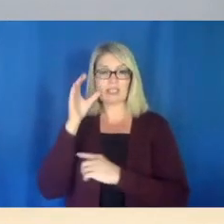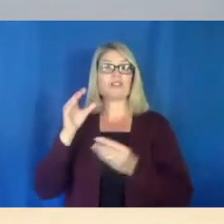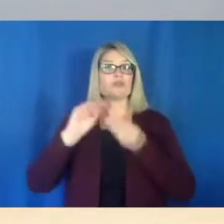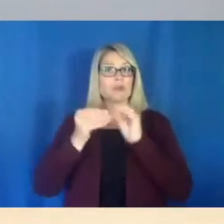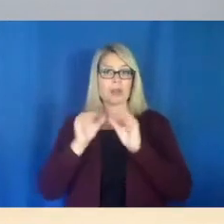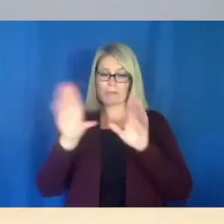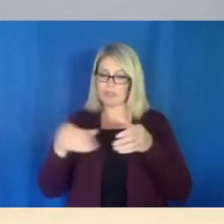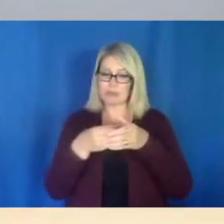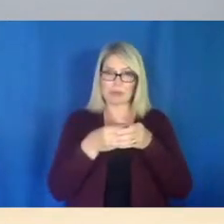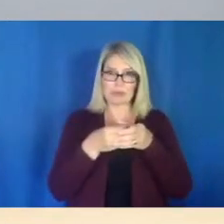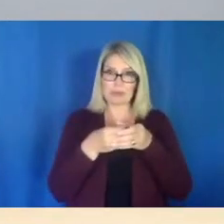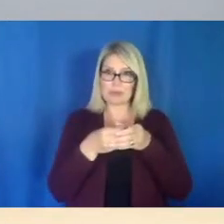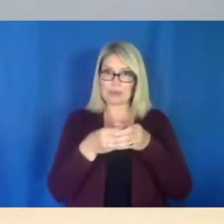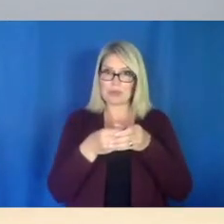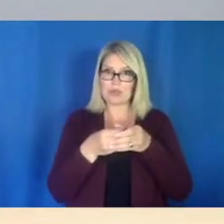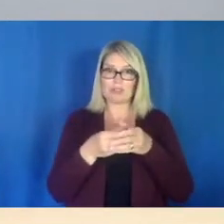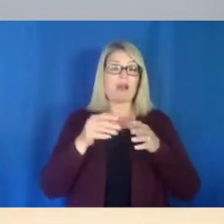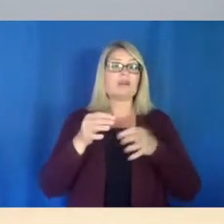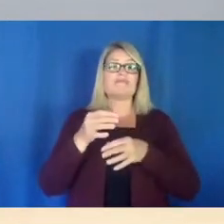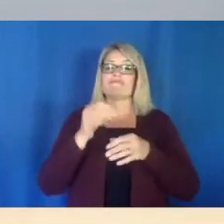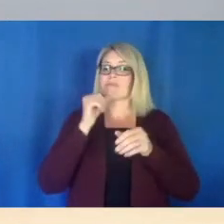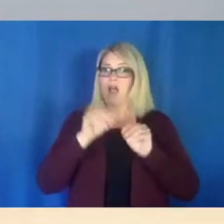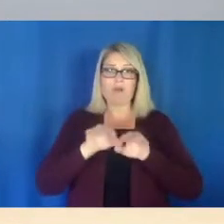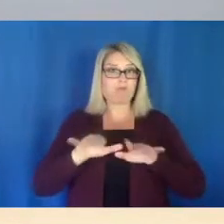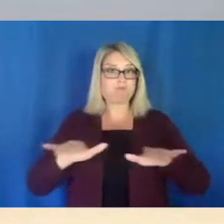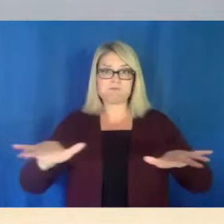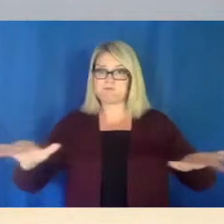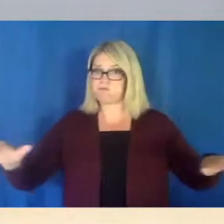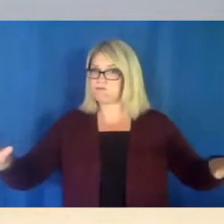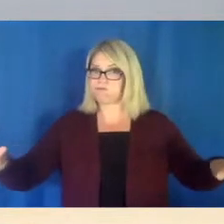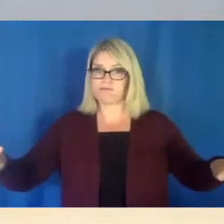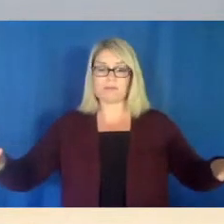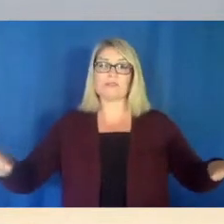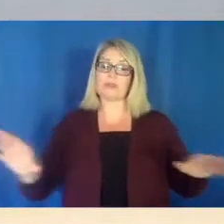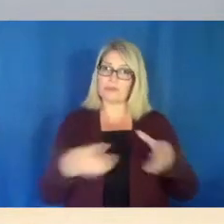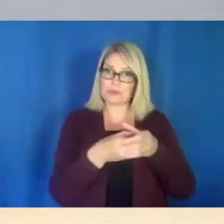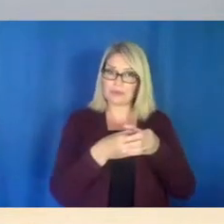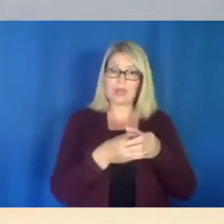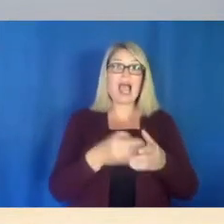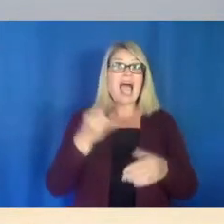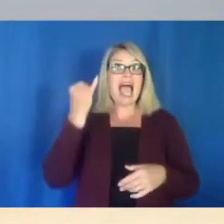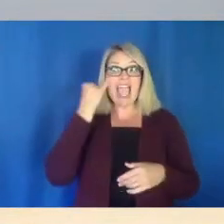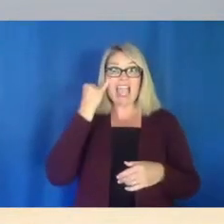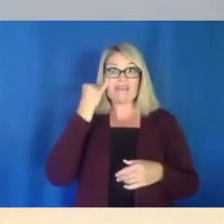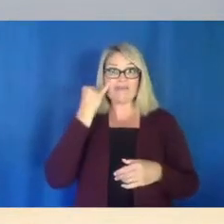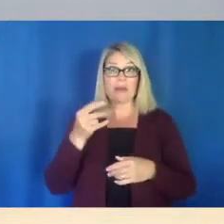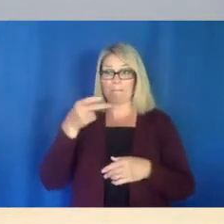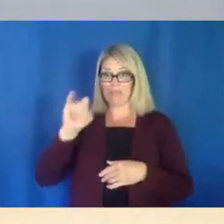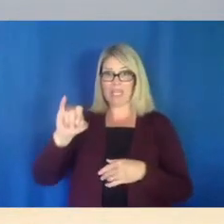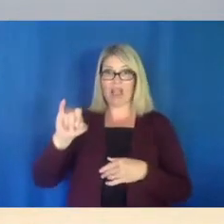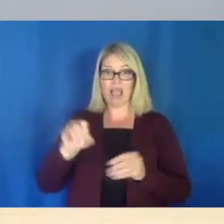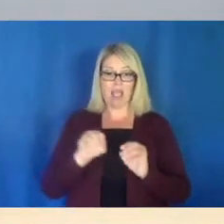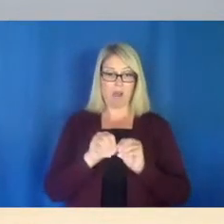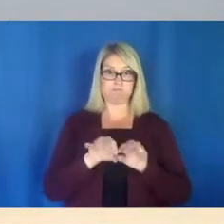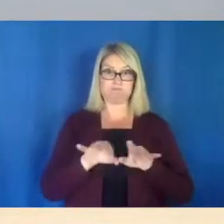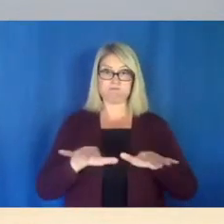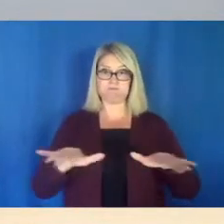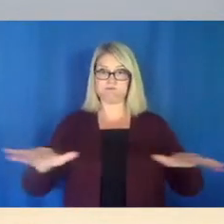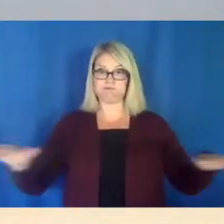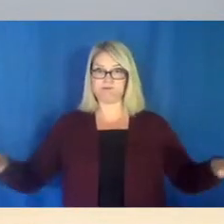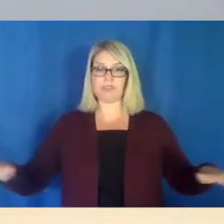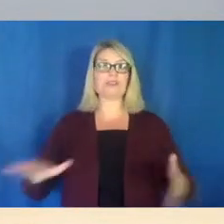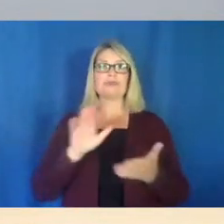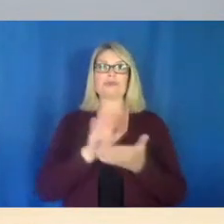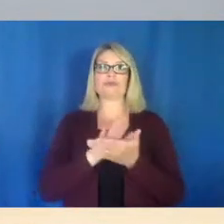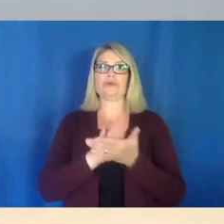the spread of COVID-19. Our children would have had an interrupted school year if PEI experienced large outbreaks of